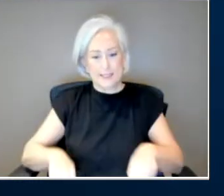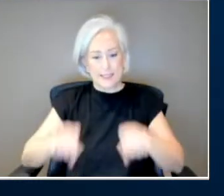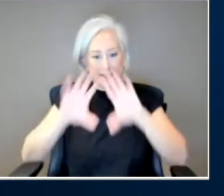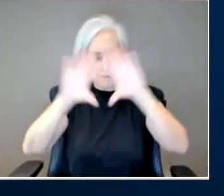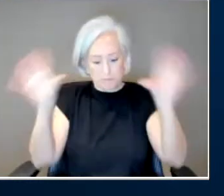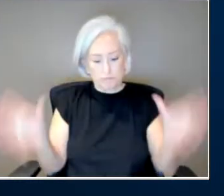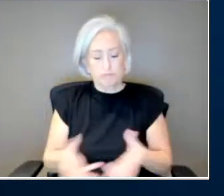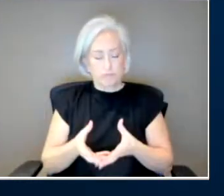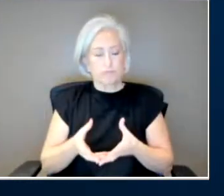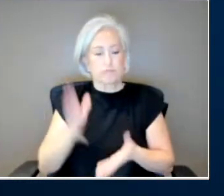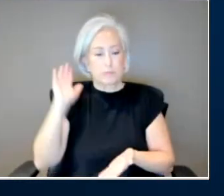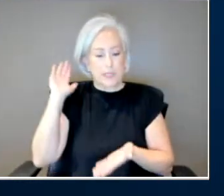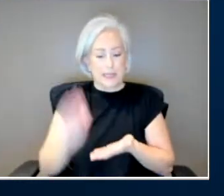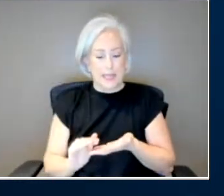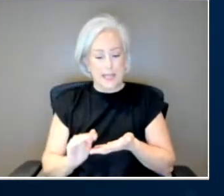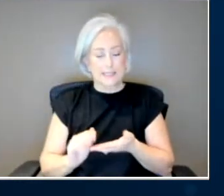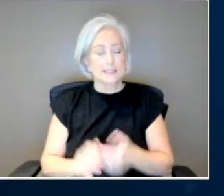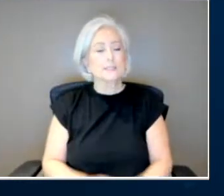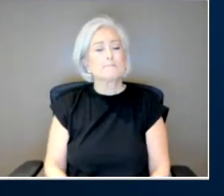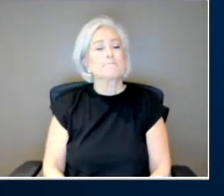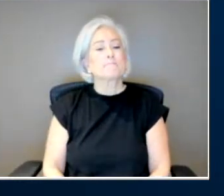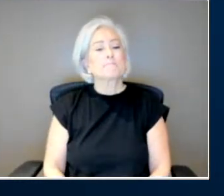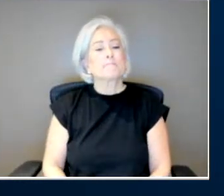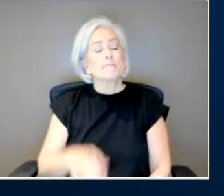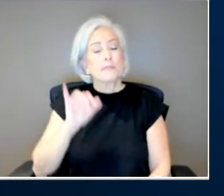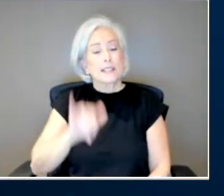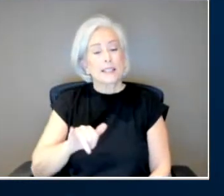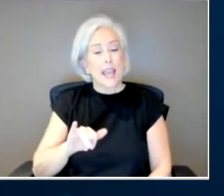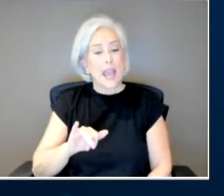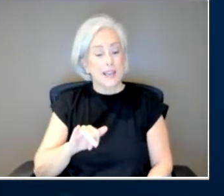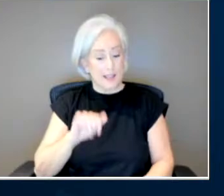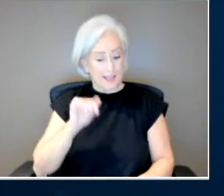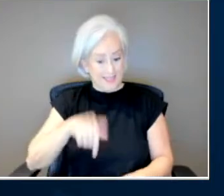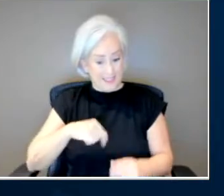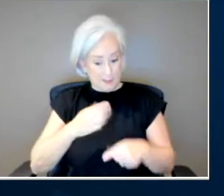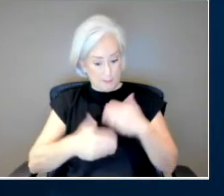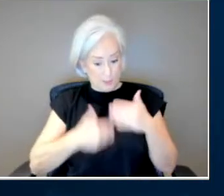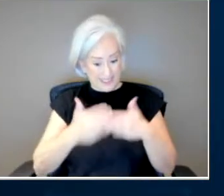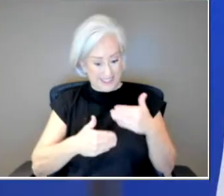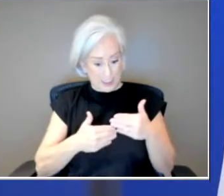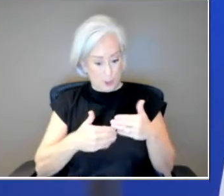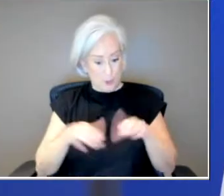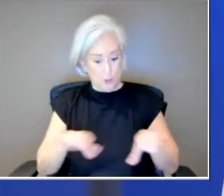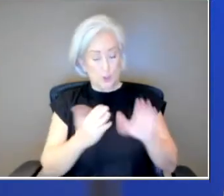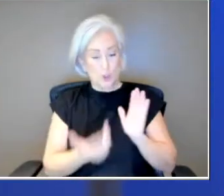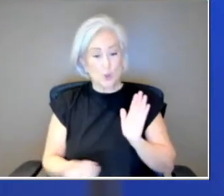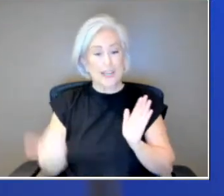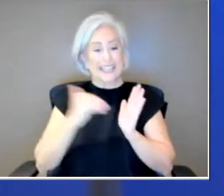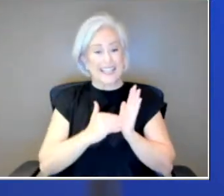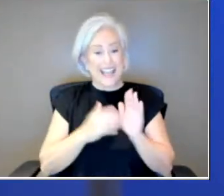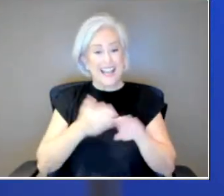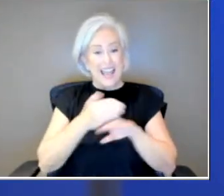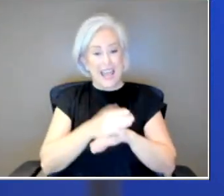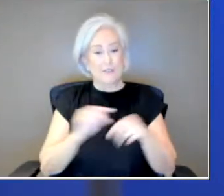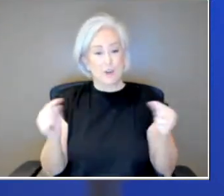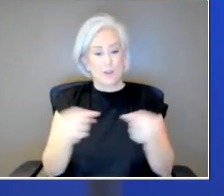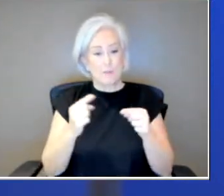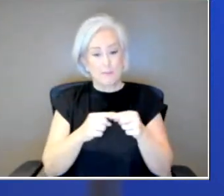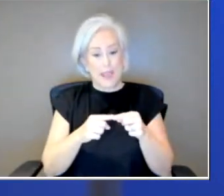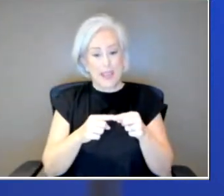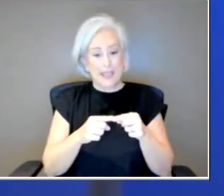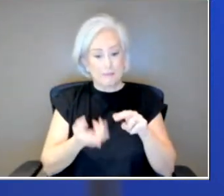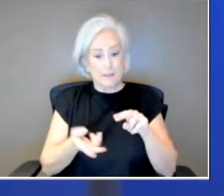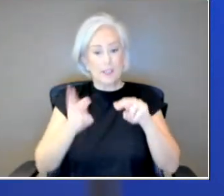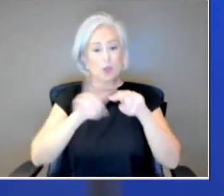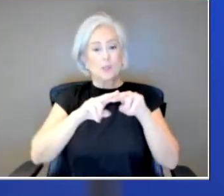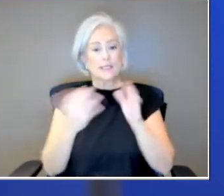be repeated after the pain relief diminishes after a couple of years, as you mentioned? Yeah, it can. The retreatment